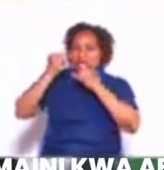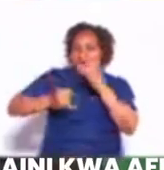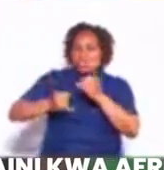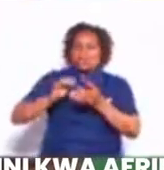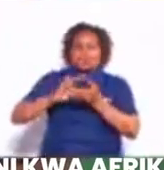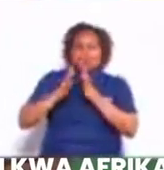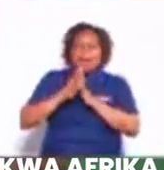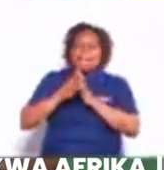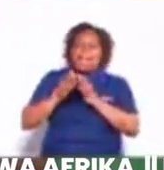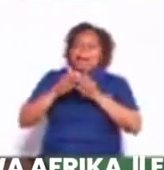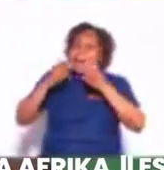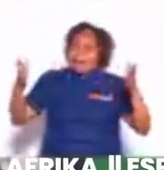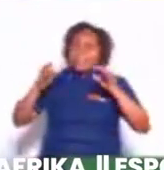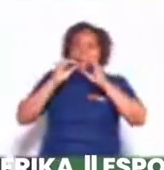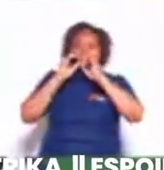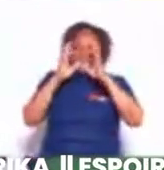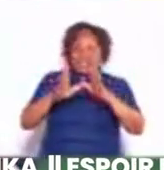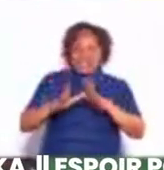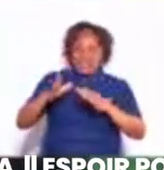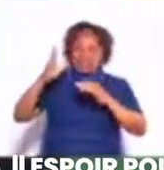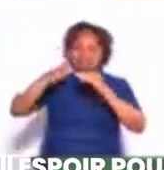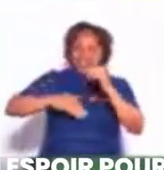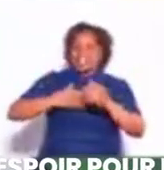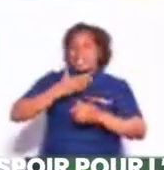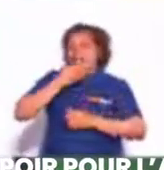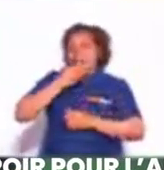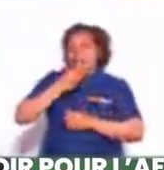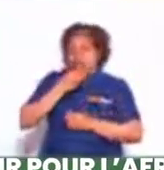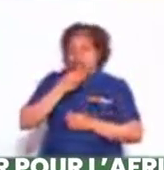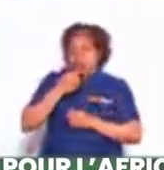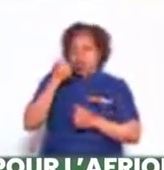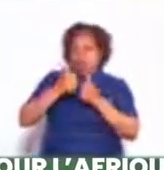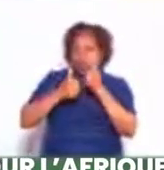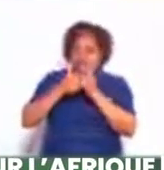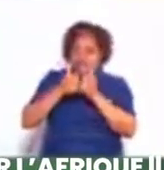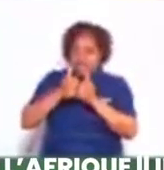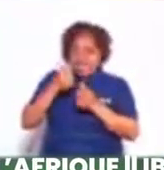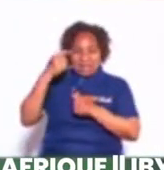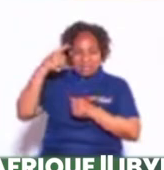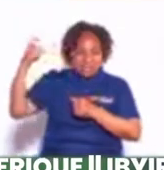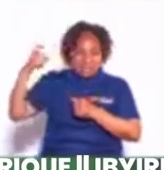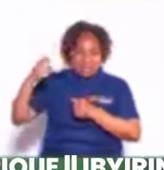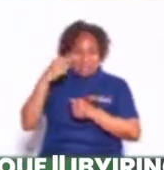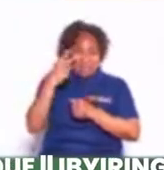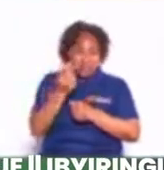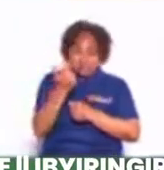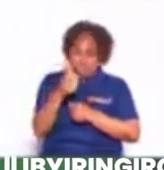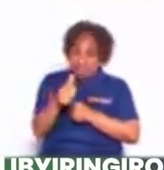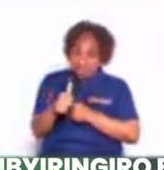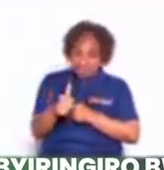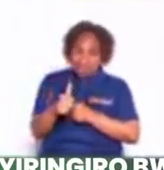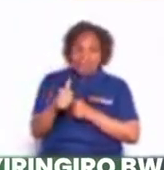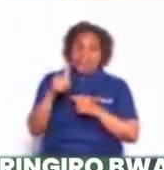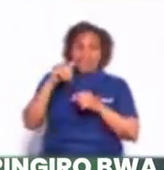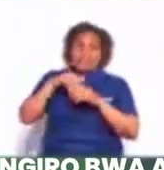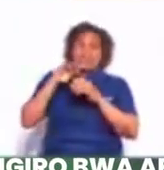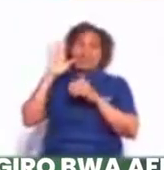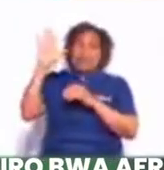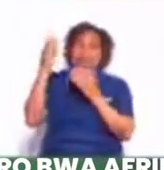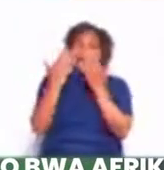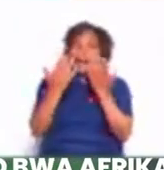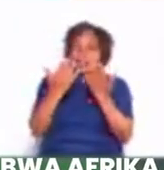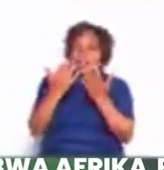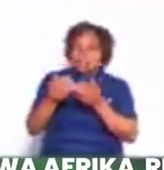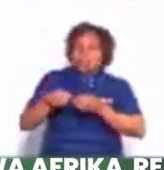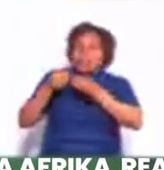greater blessing than the boys he is imagining and he has not seen. Into your hands we place these